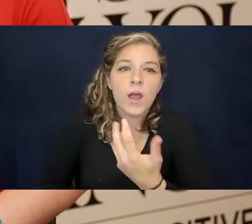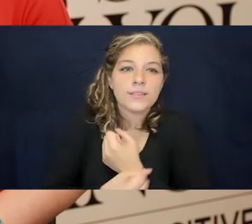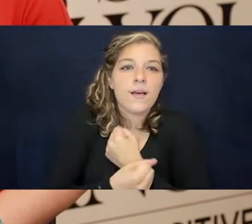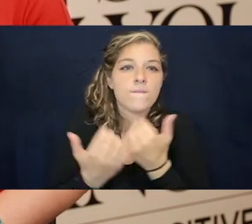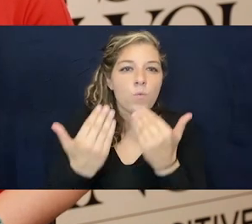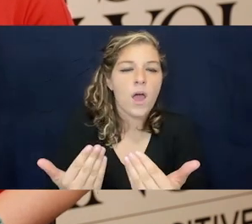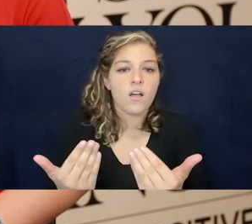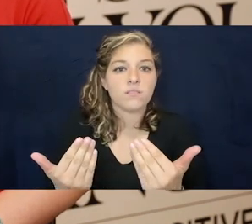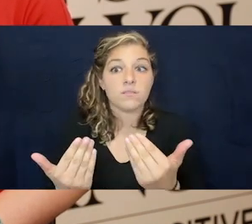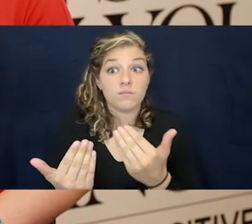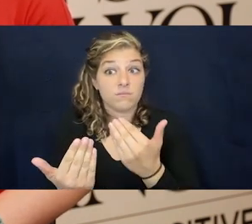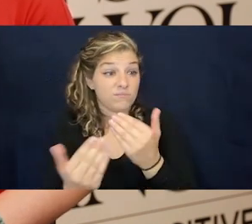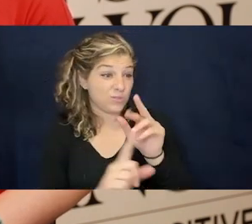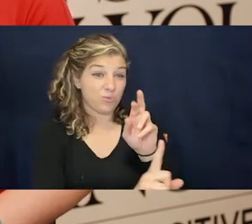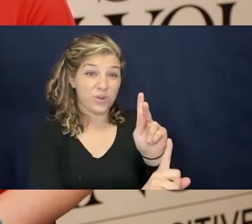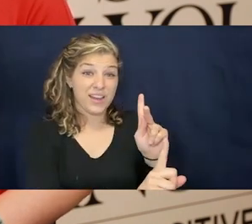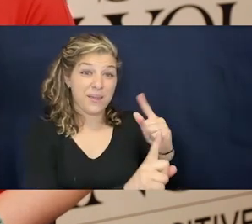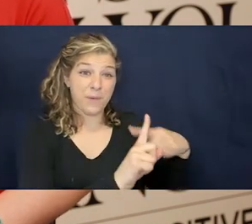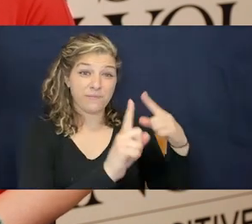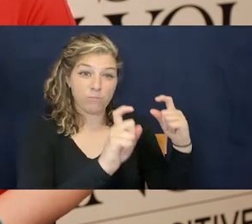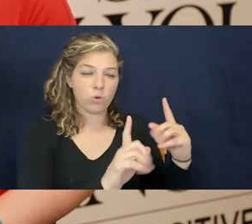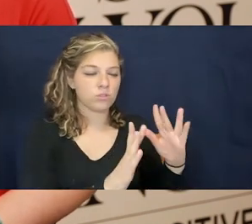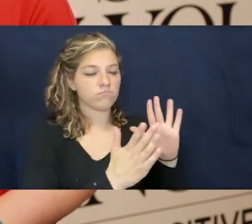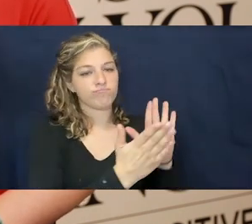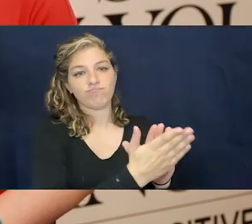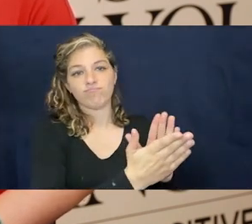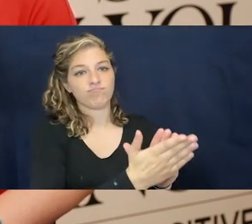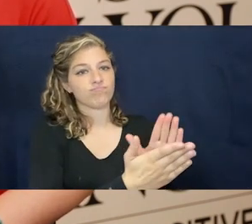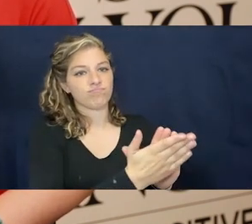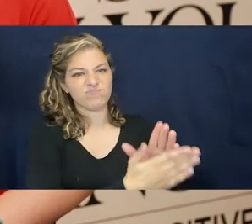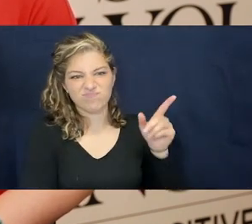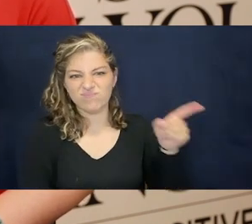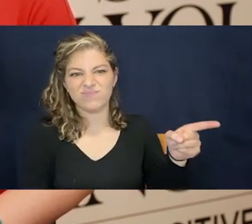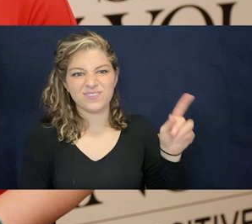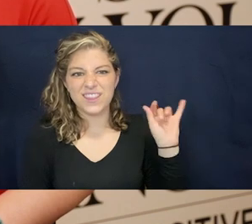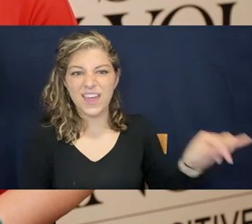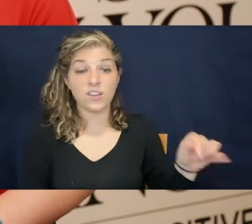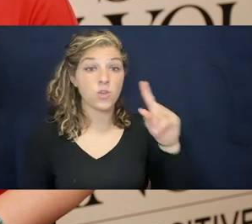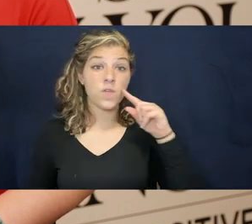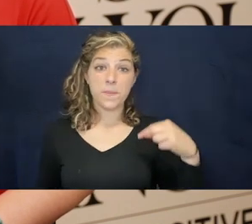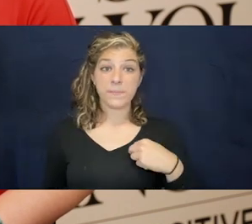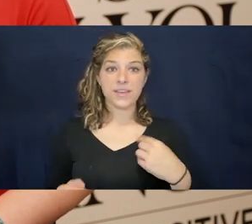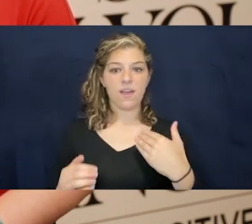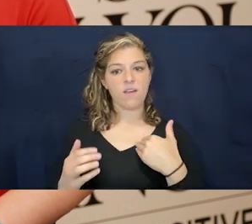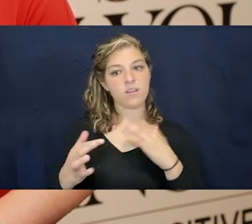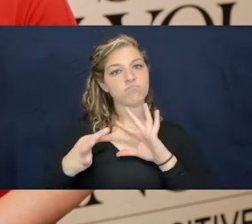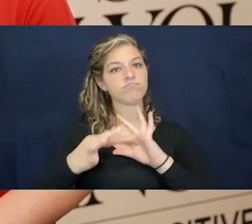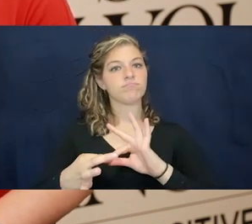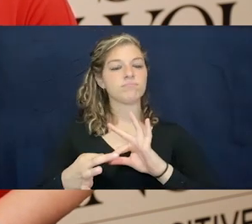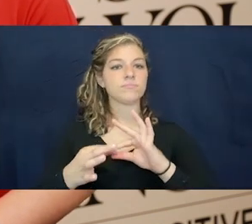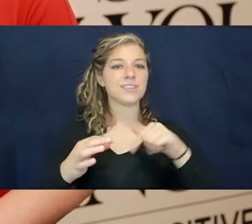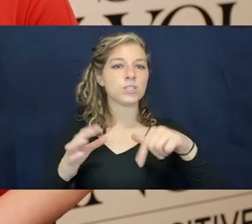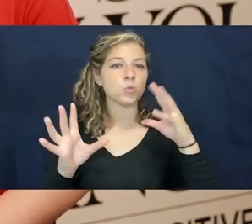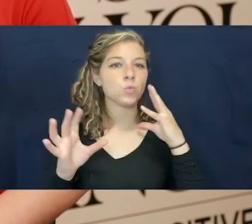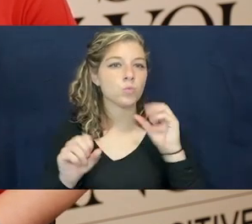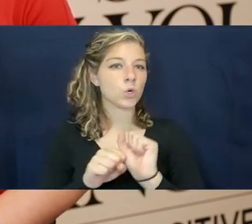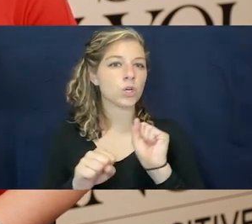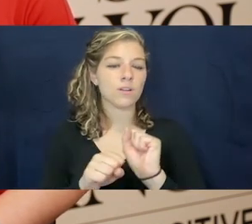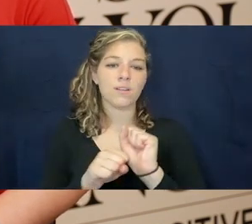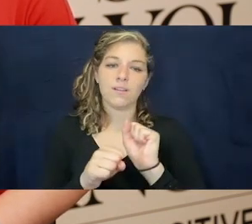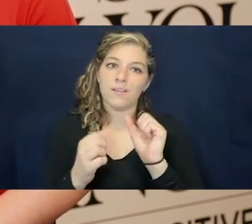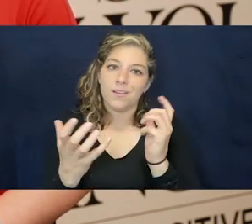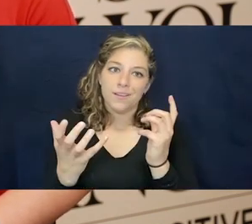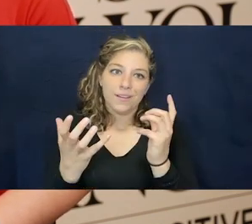is learning to love well and express that love well. And nobody does that better than Rick and Positive Exposure. And so for